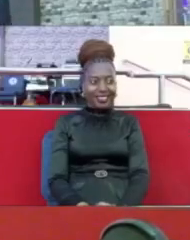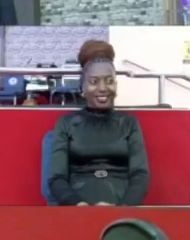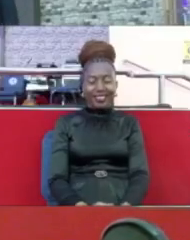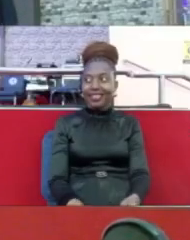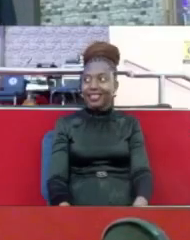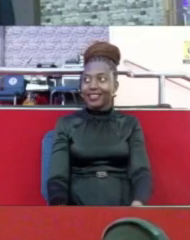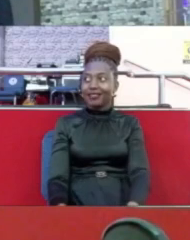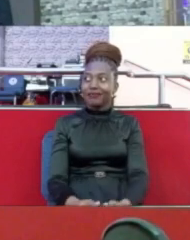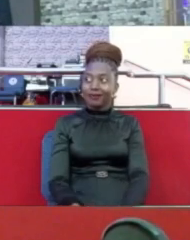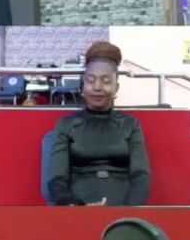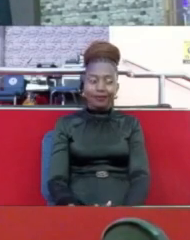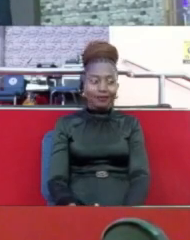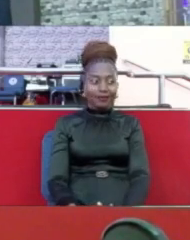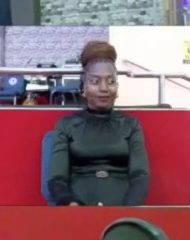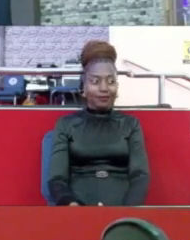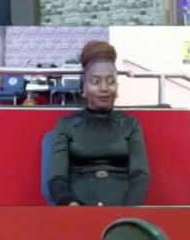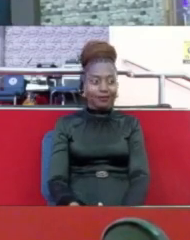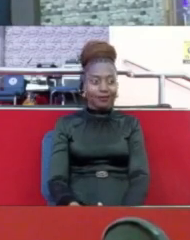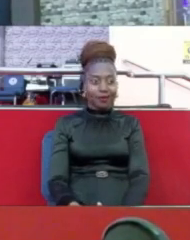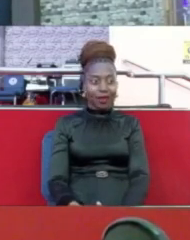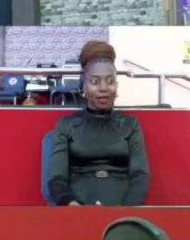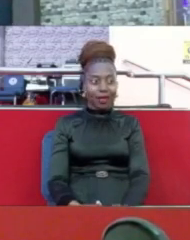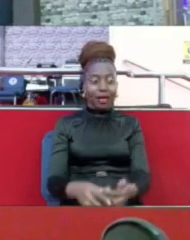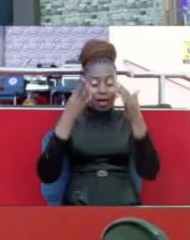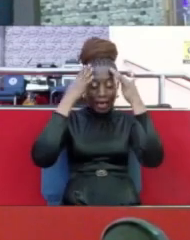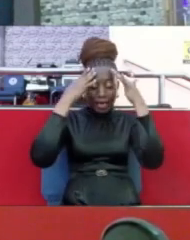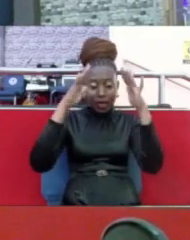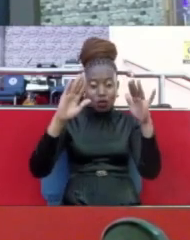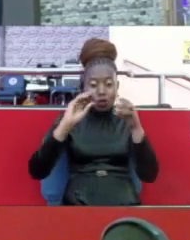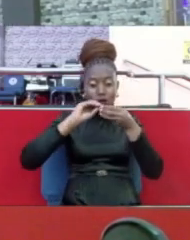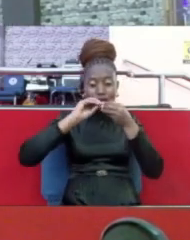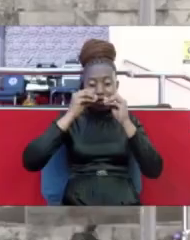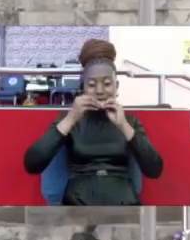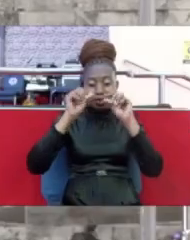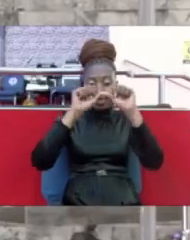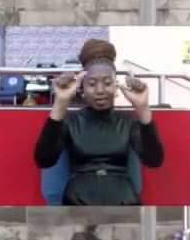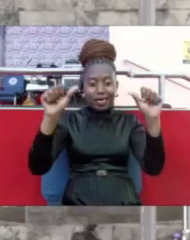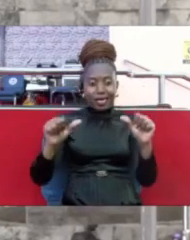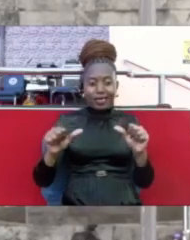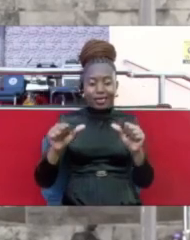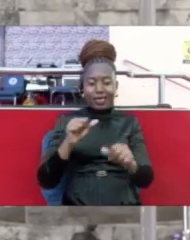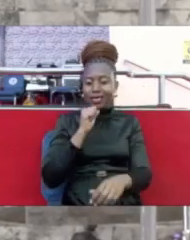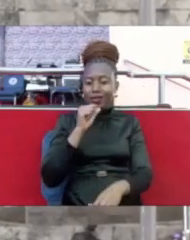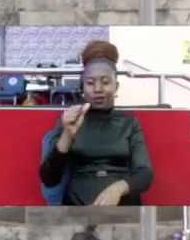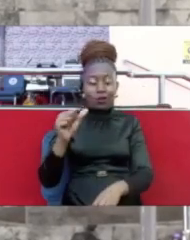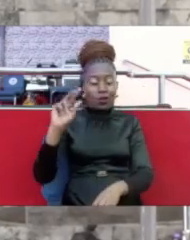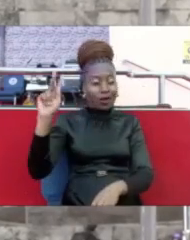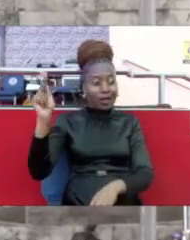I didn't know that kissing at the altar is not a Kenyan